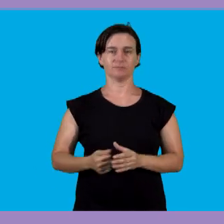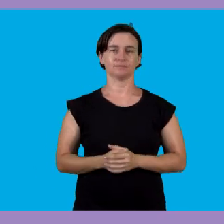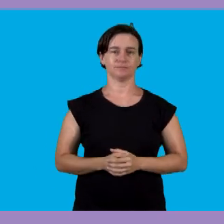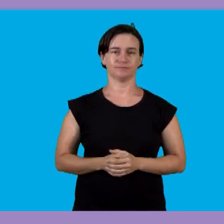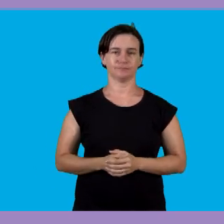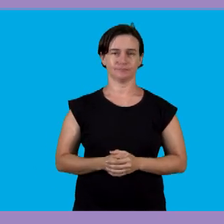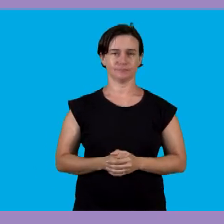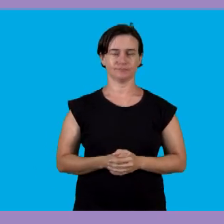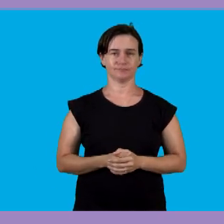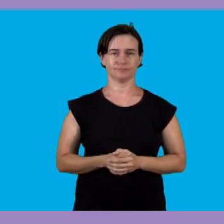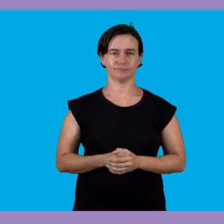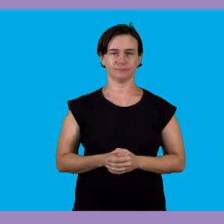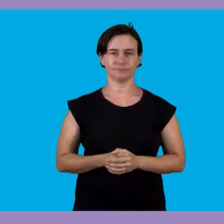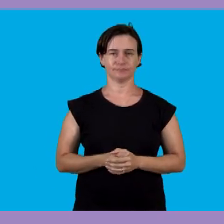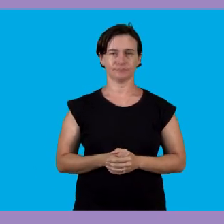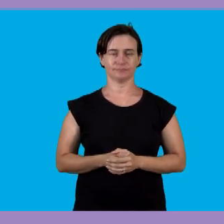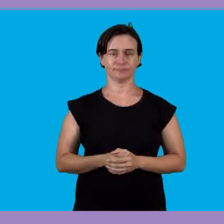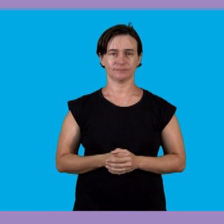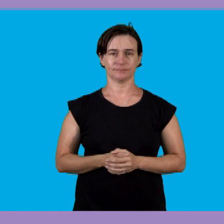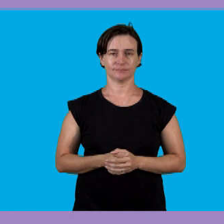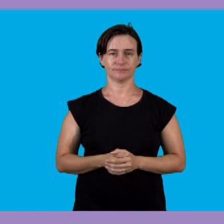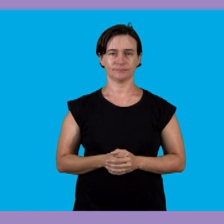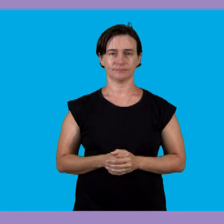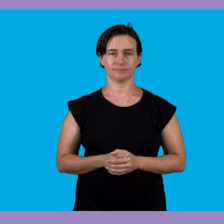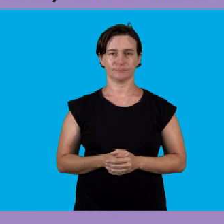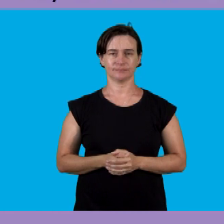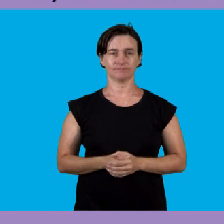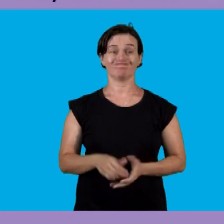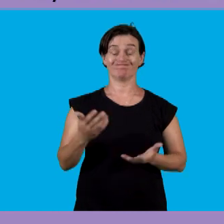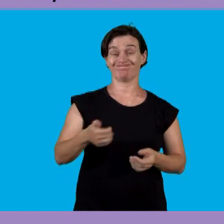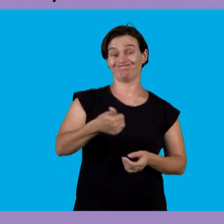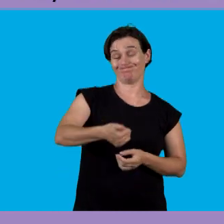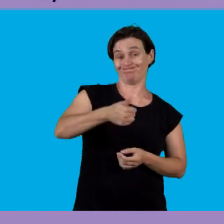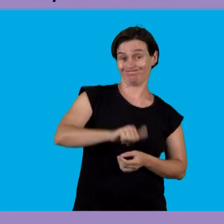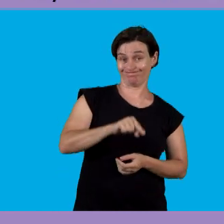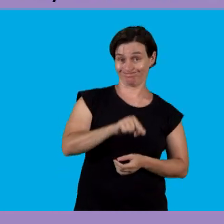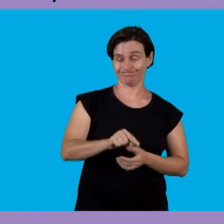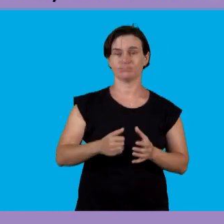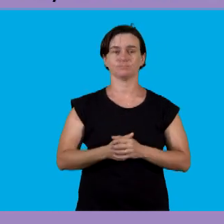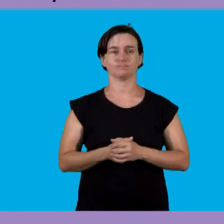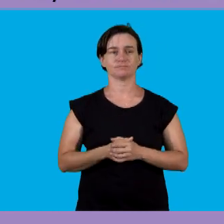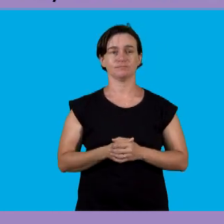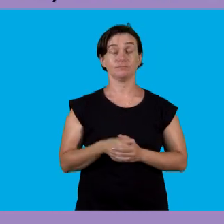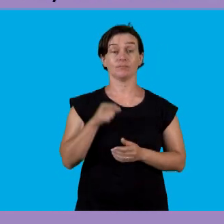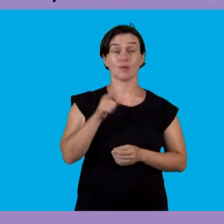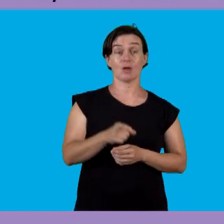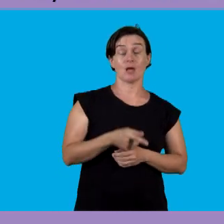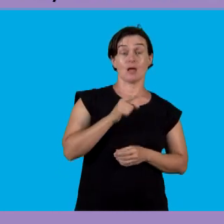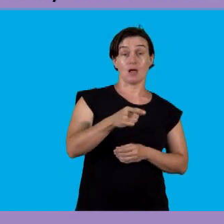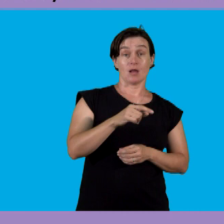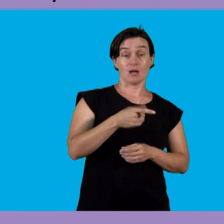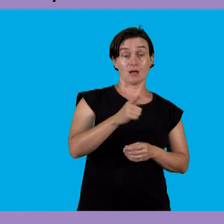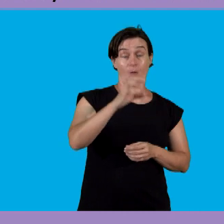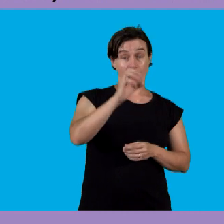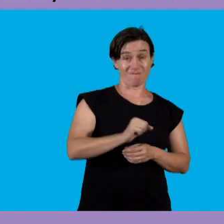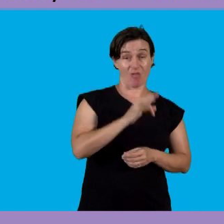into 10, and we are subtracting 1. Then we have here subtract a